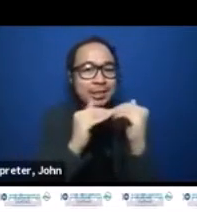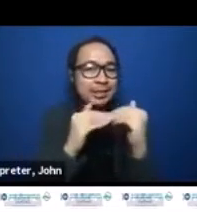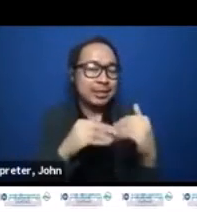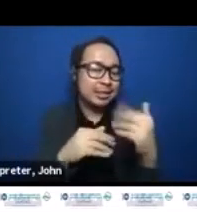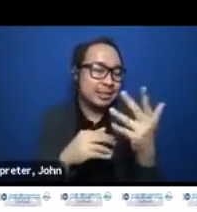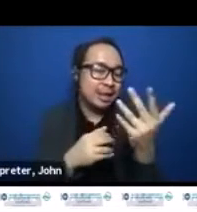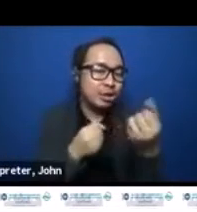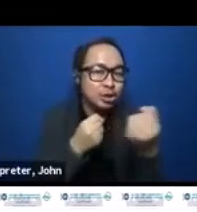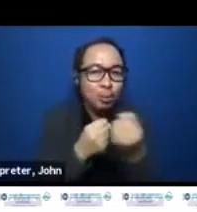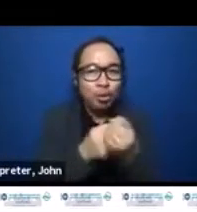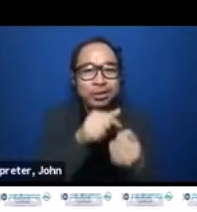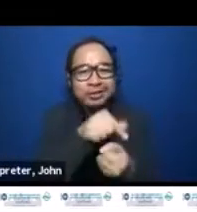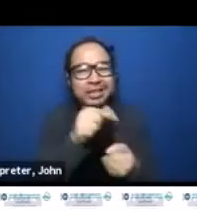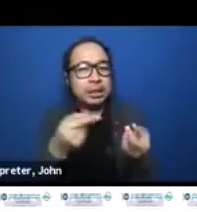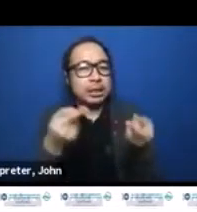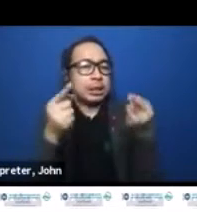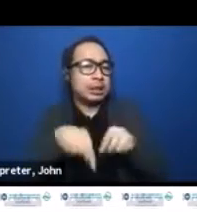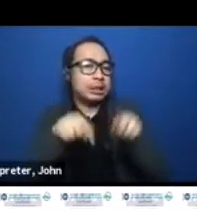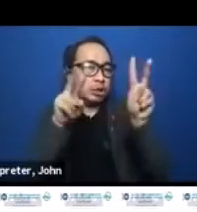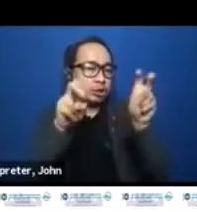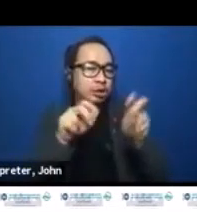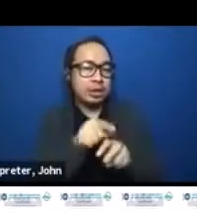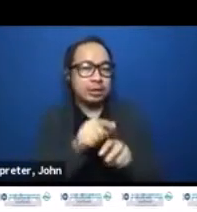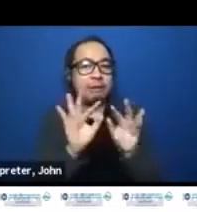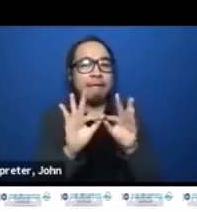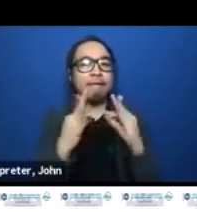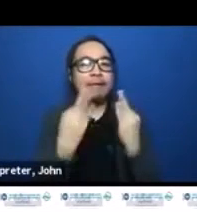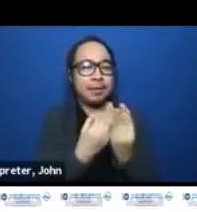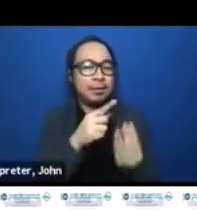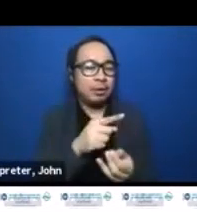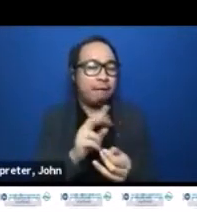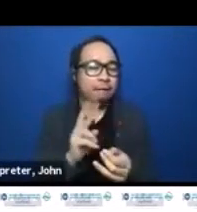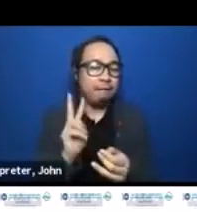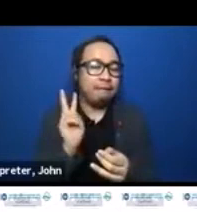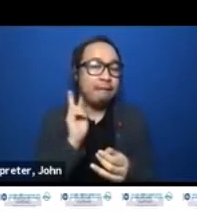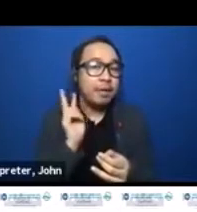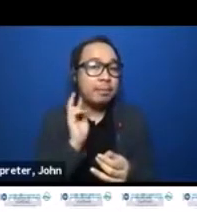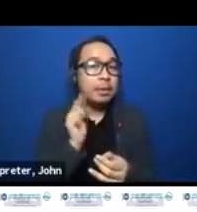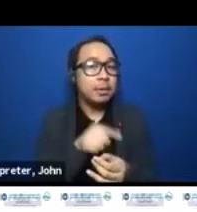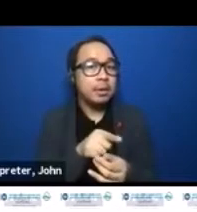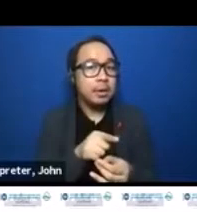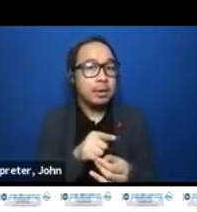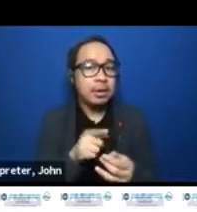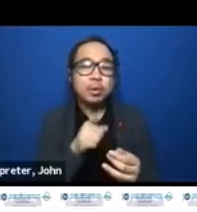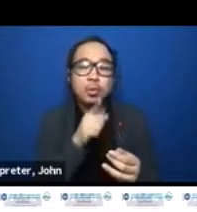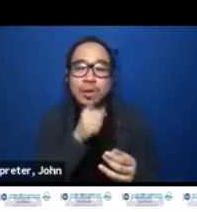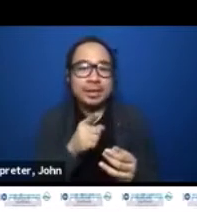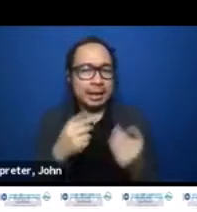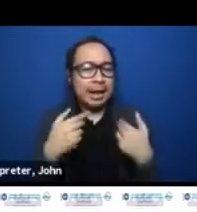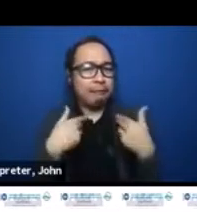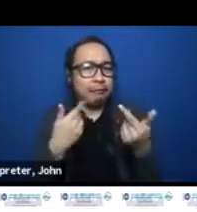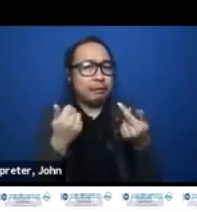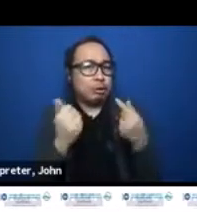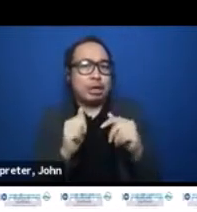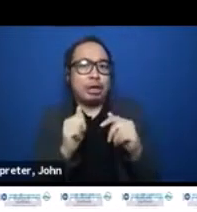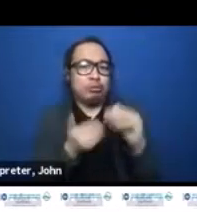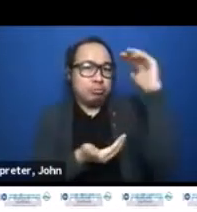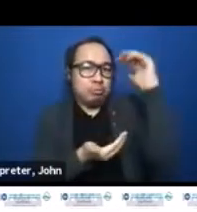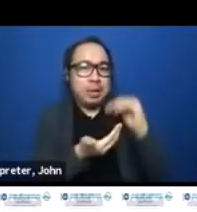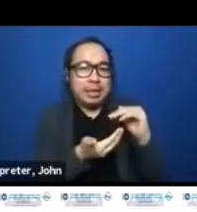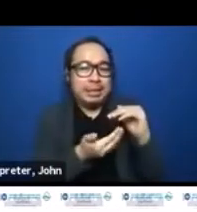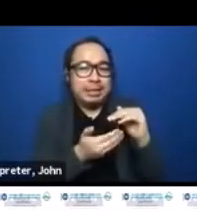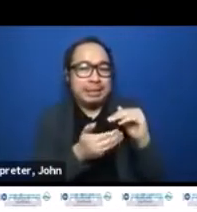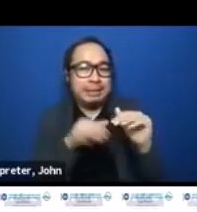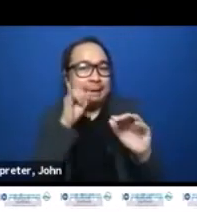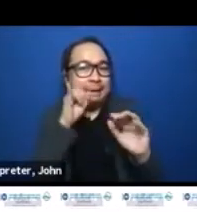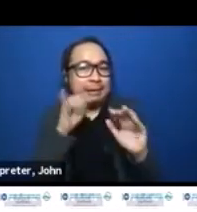was that the family of the victim was that there was an attempt to downplay the caste identity in all of that.